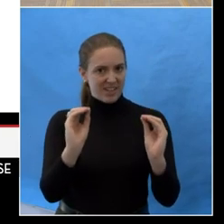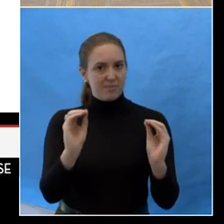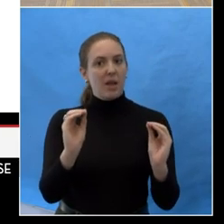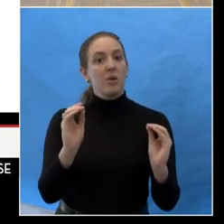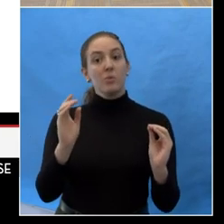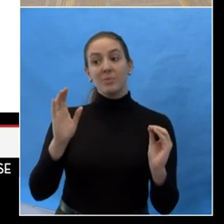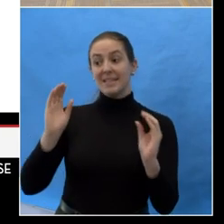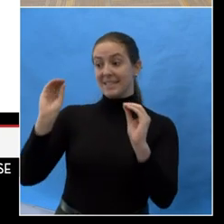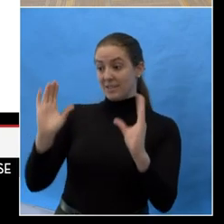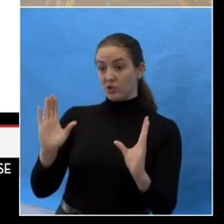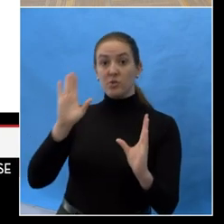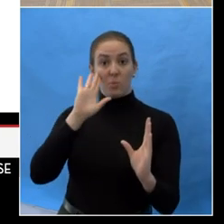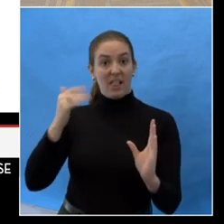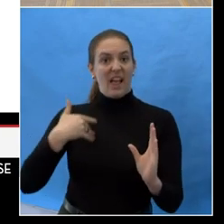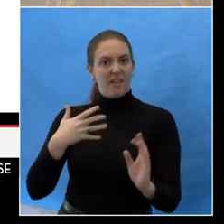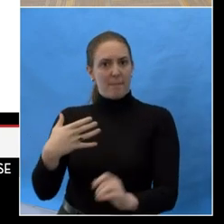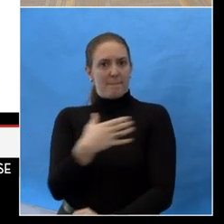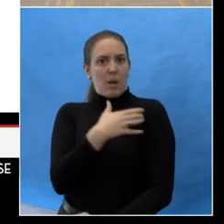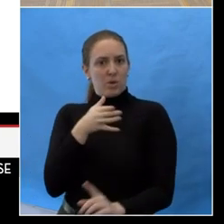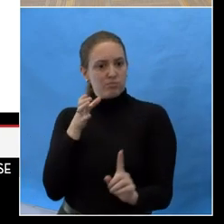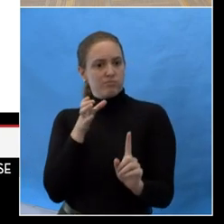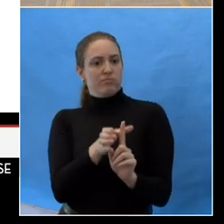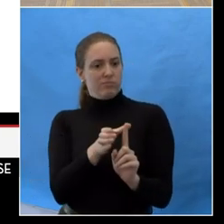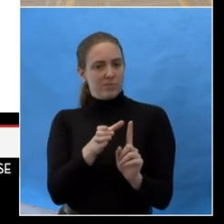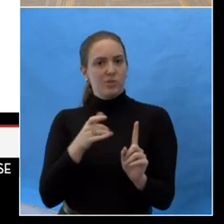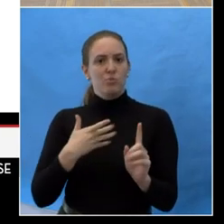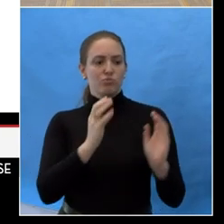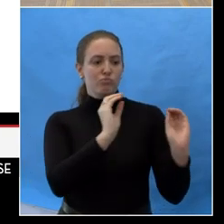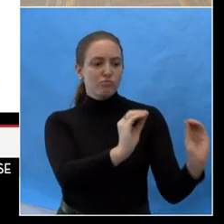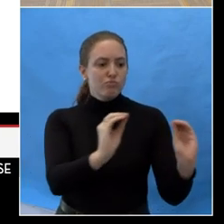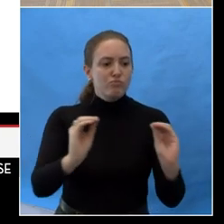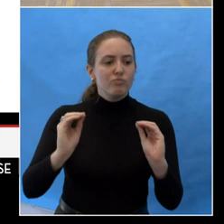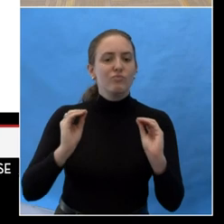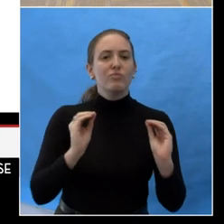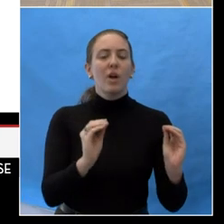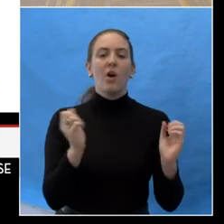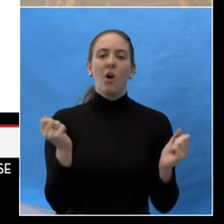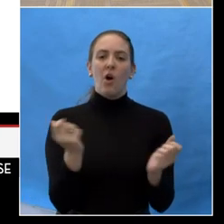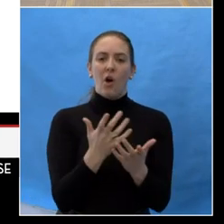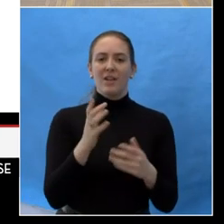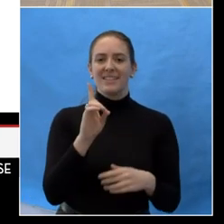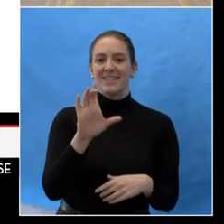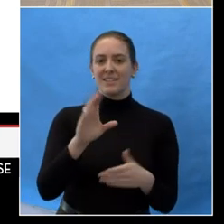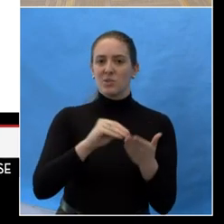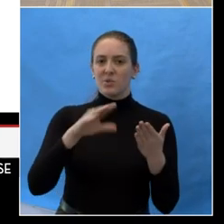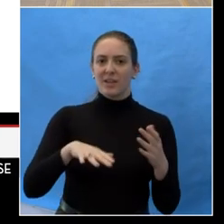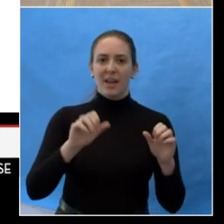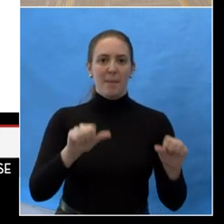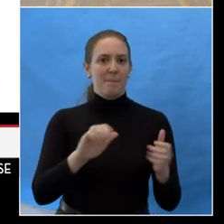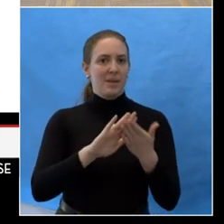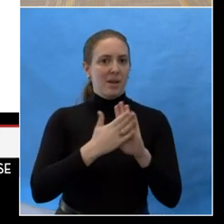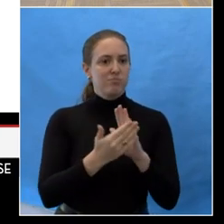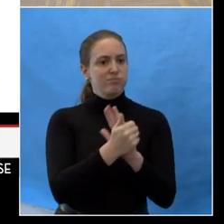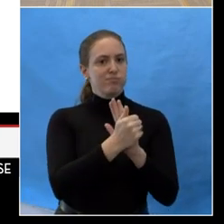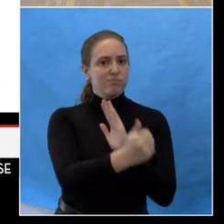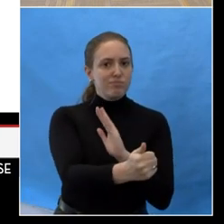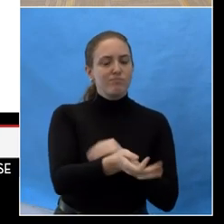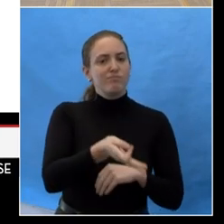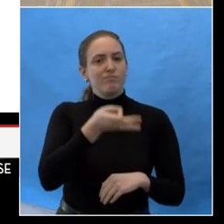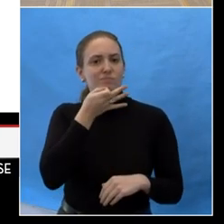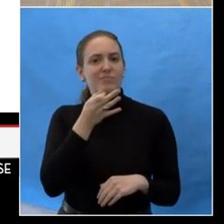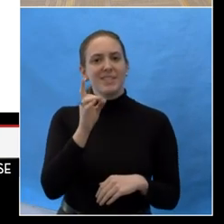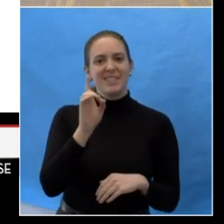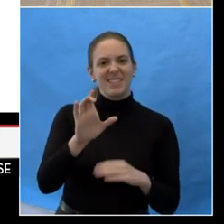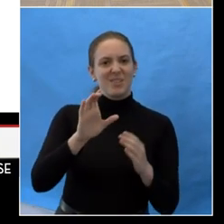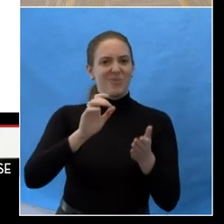need to ensure all DC students become competent, confident, and joyful readers. These recommendations are intended